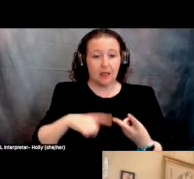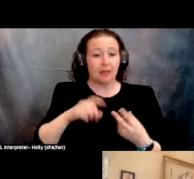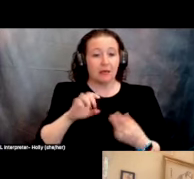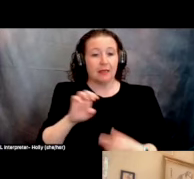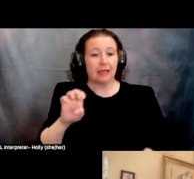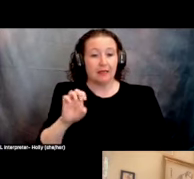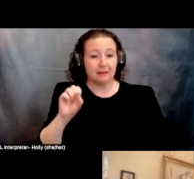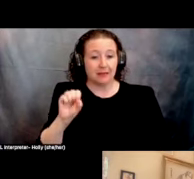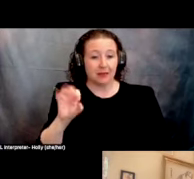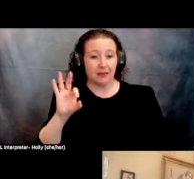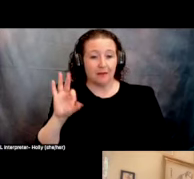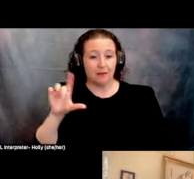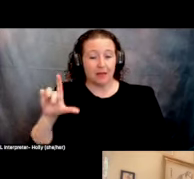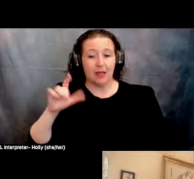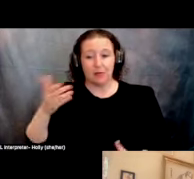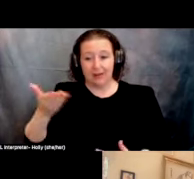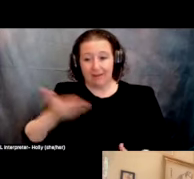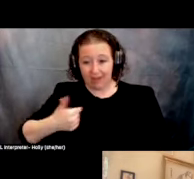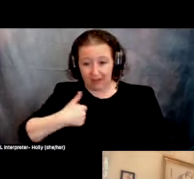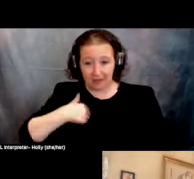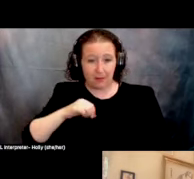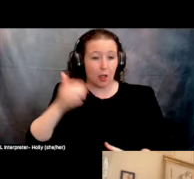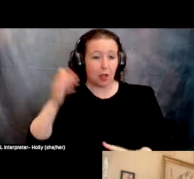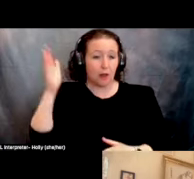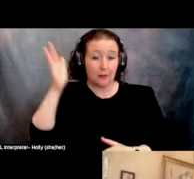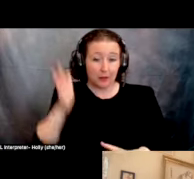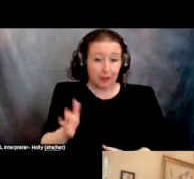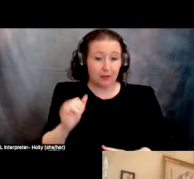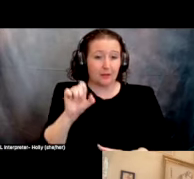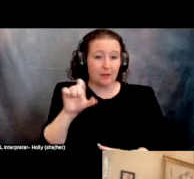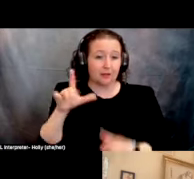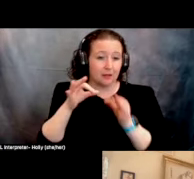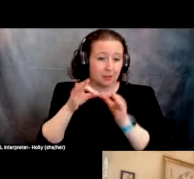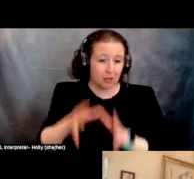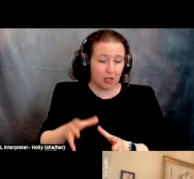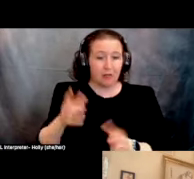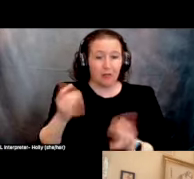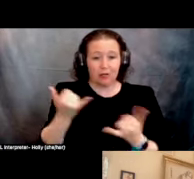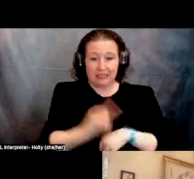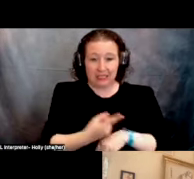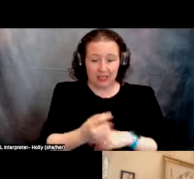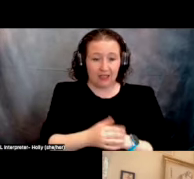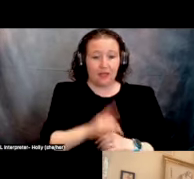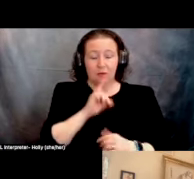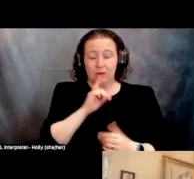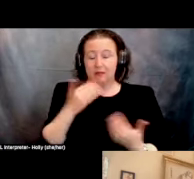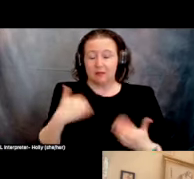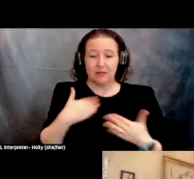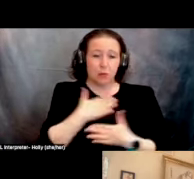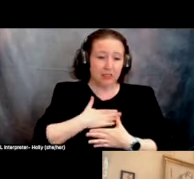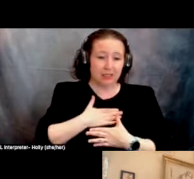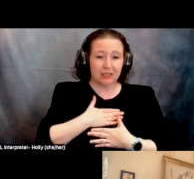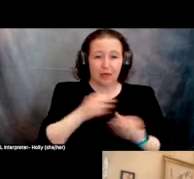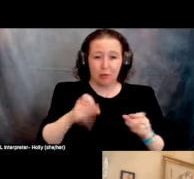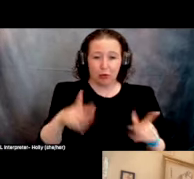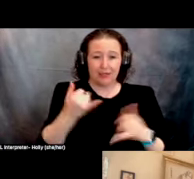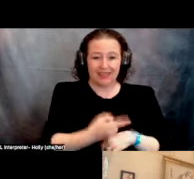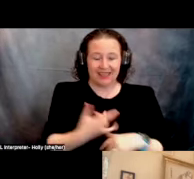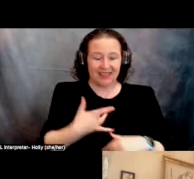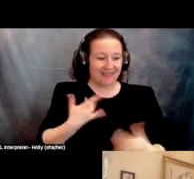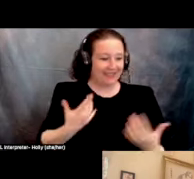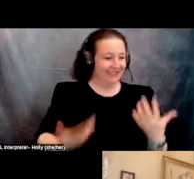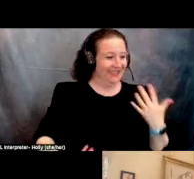for having me and my other fellow speakers and ASL interpreters today. I really appreciate it. This is so surreal because